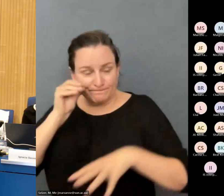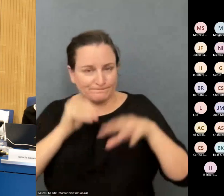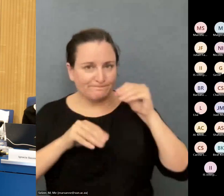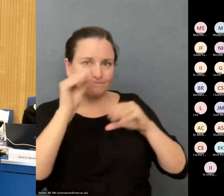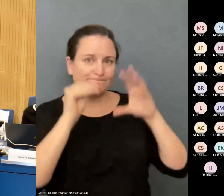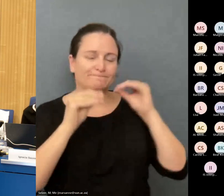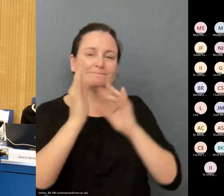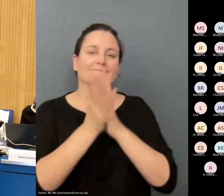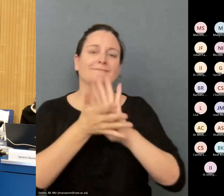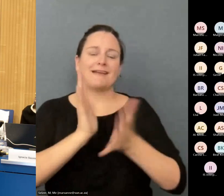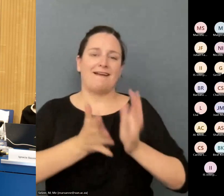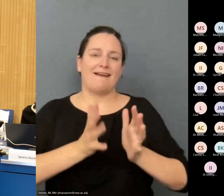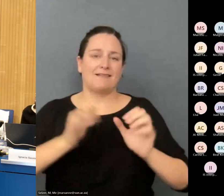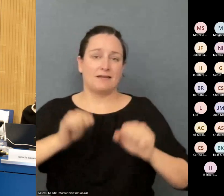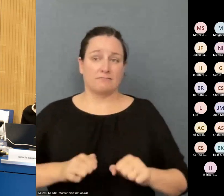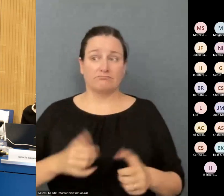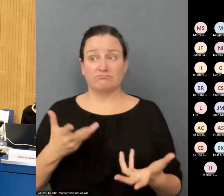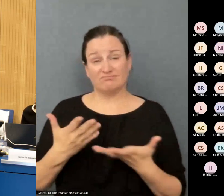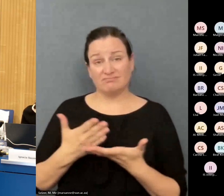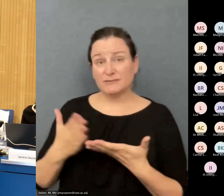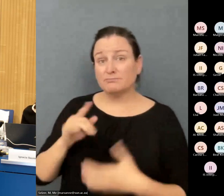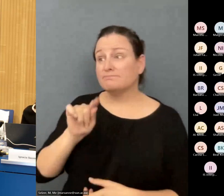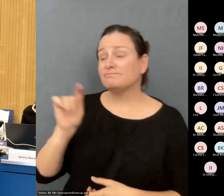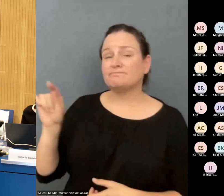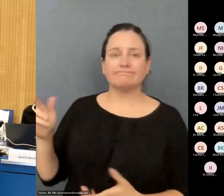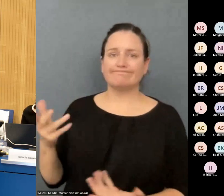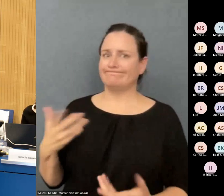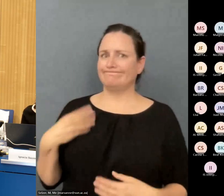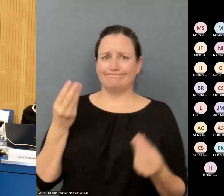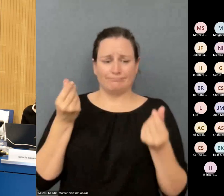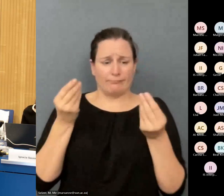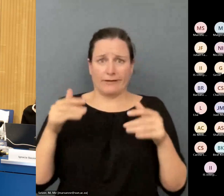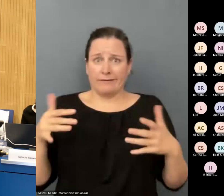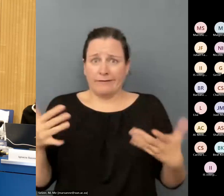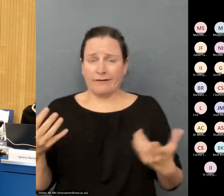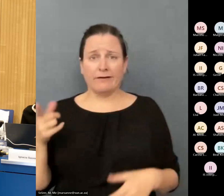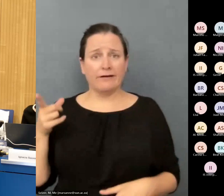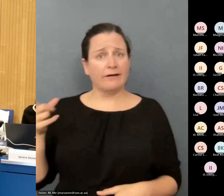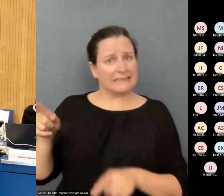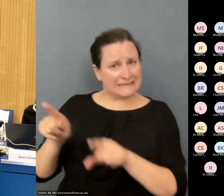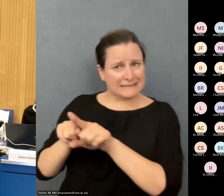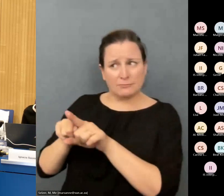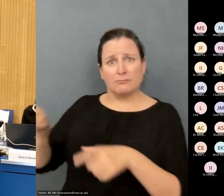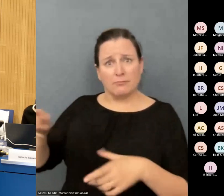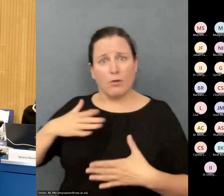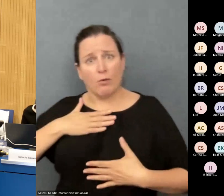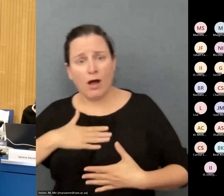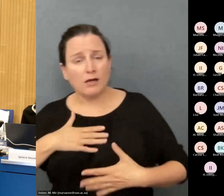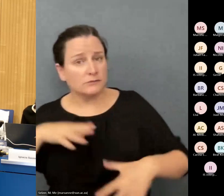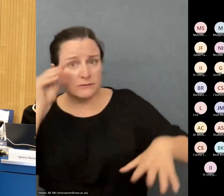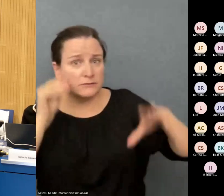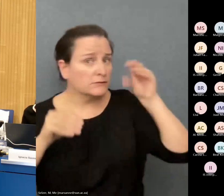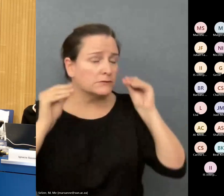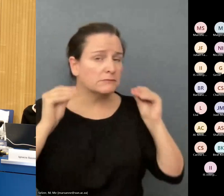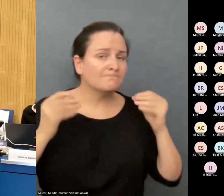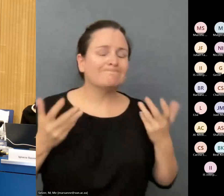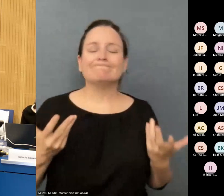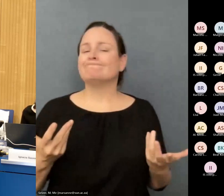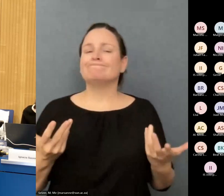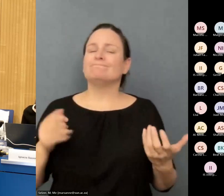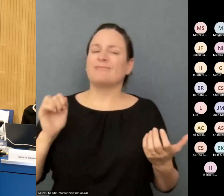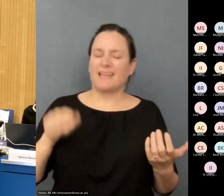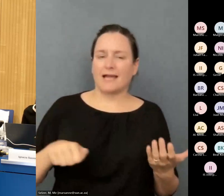economical condition to just go to the school and learn. And so the best way. And found was through technologies is